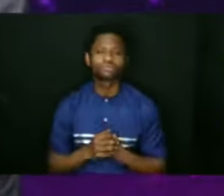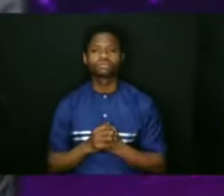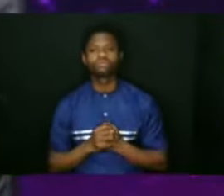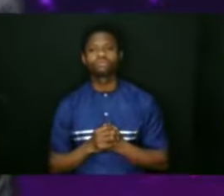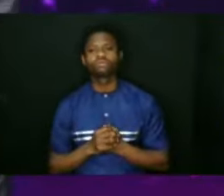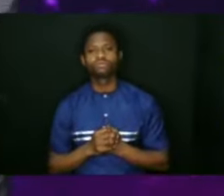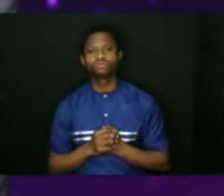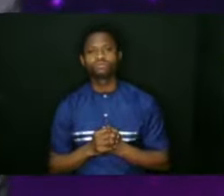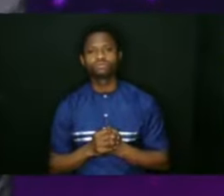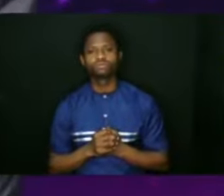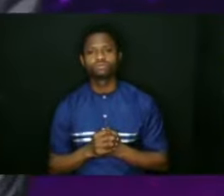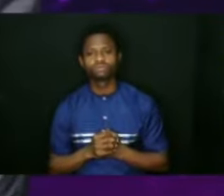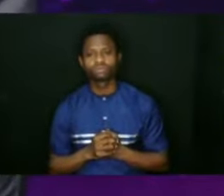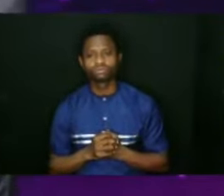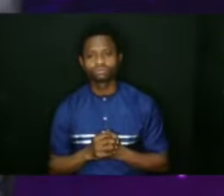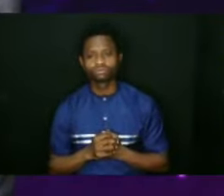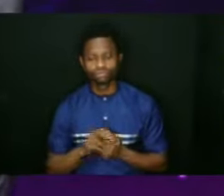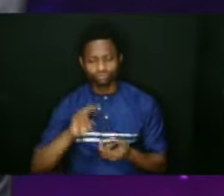12,